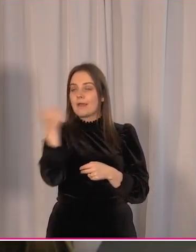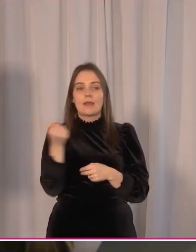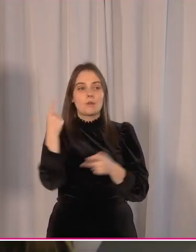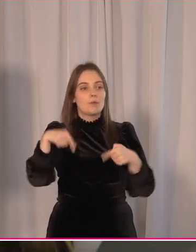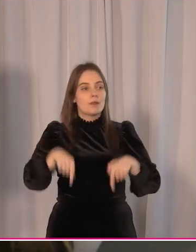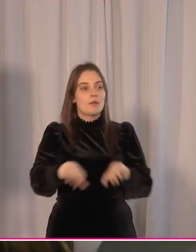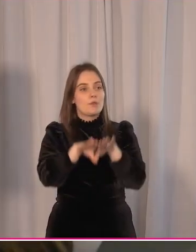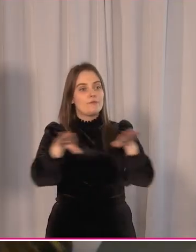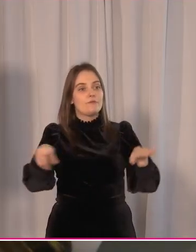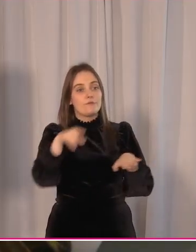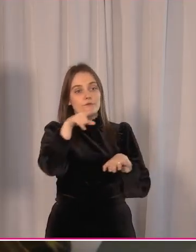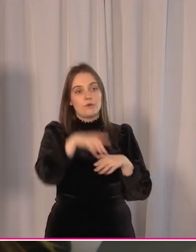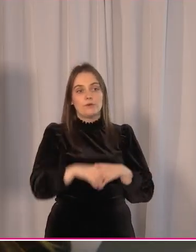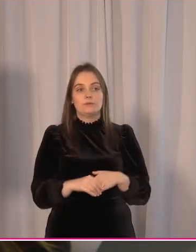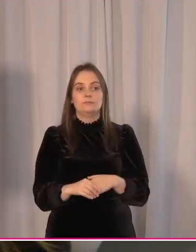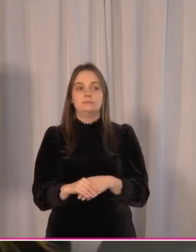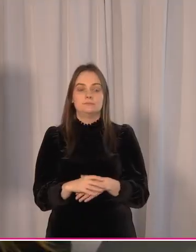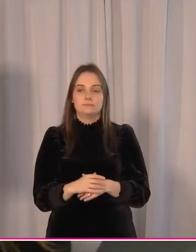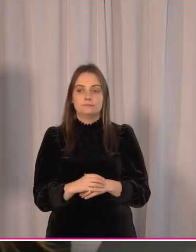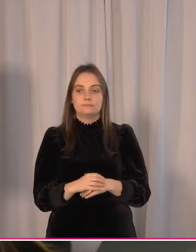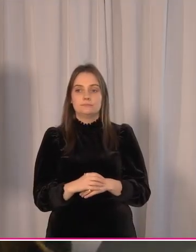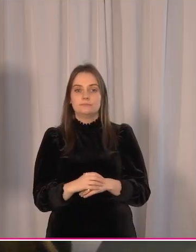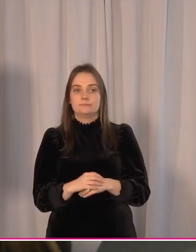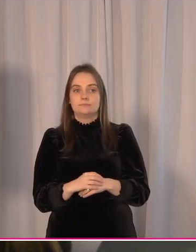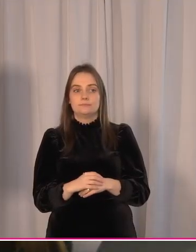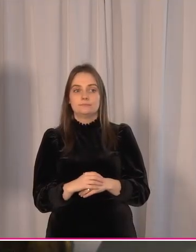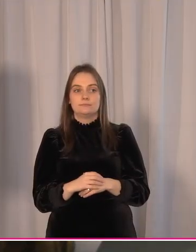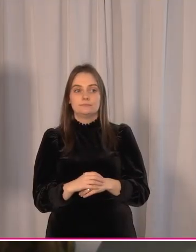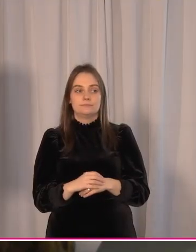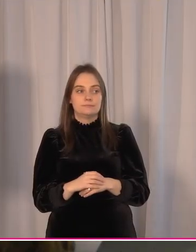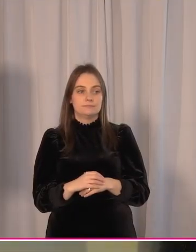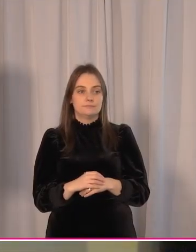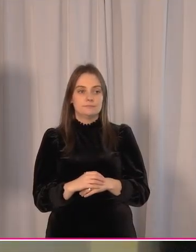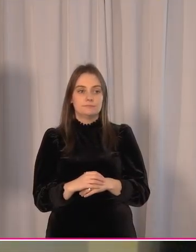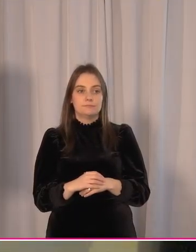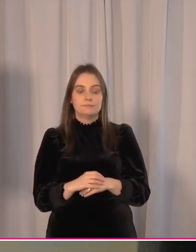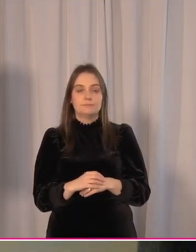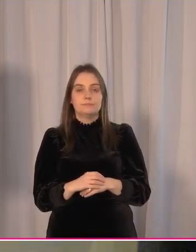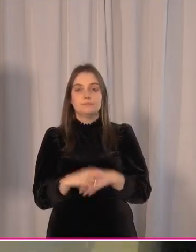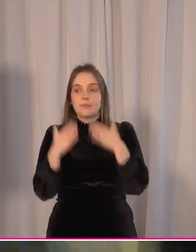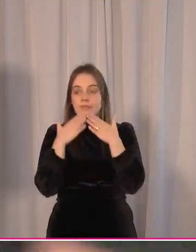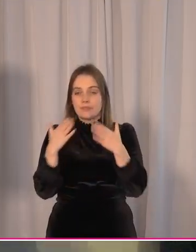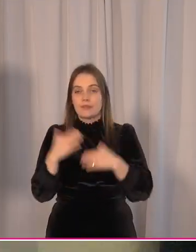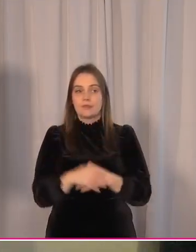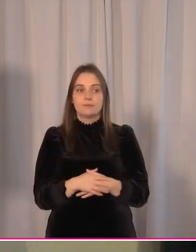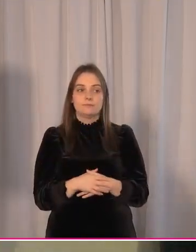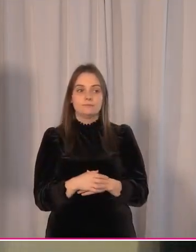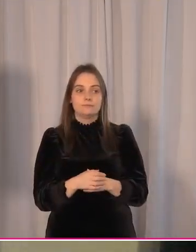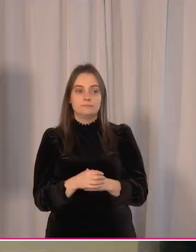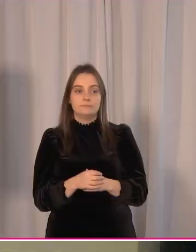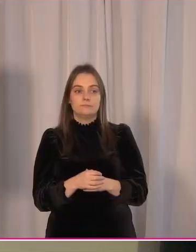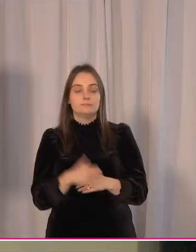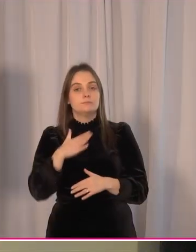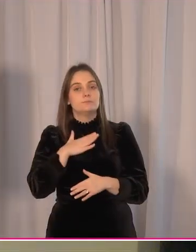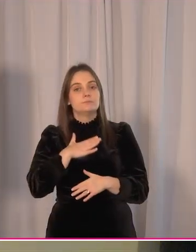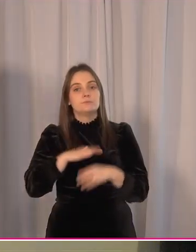the floor there for anybody over here? We'll get a mic to you. Thank you. I suppose I